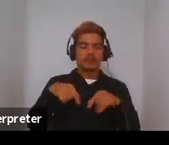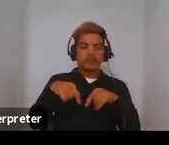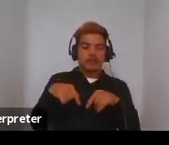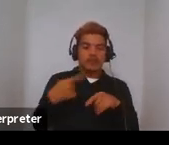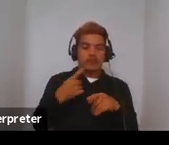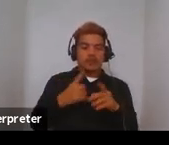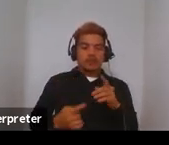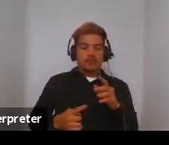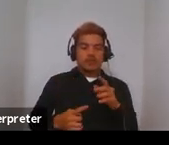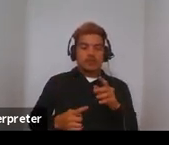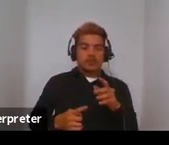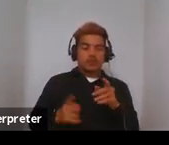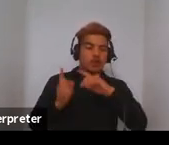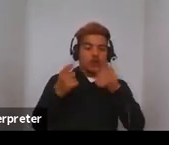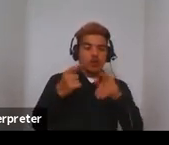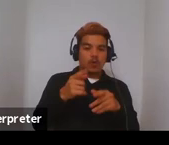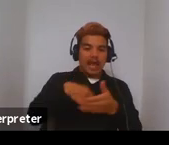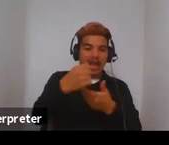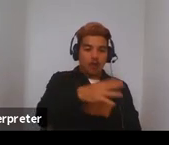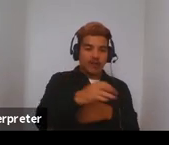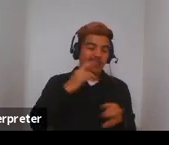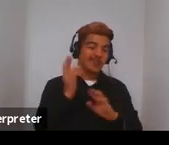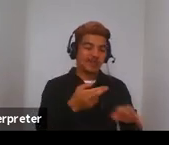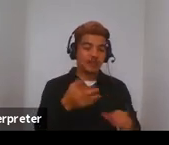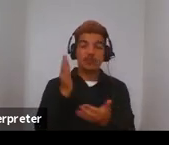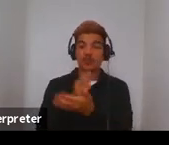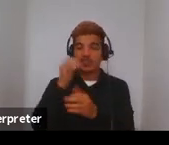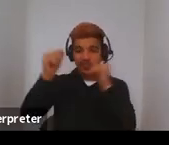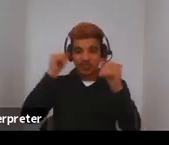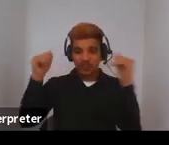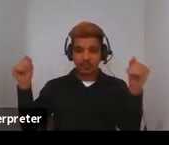come forward and report. So our prevention strategy